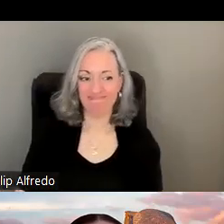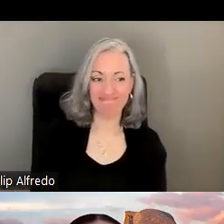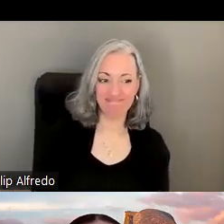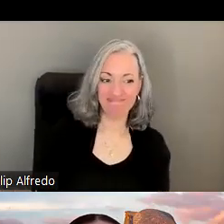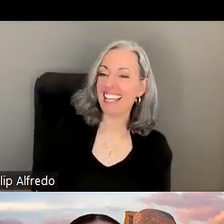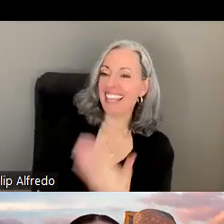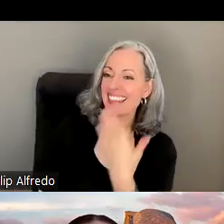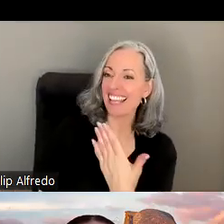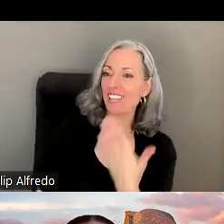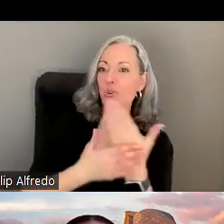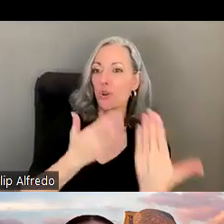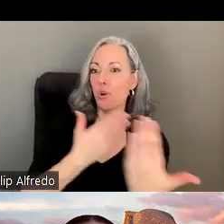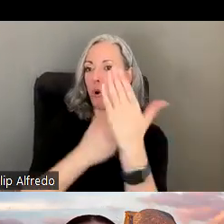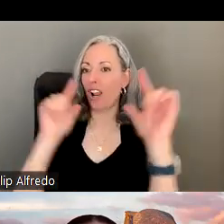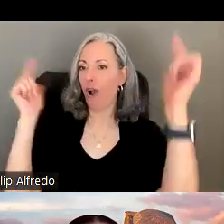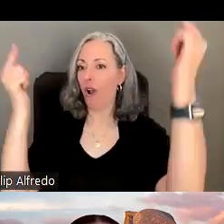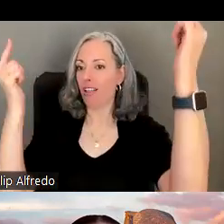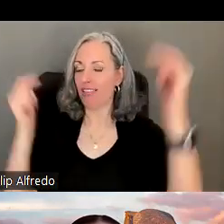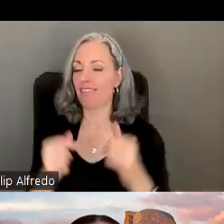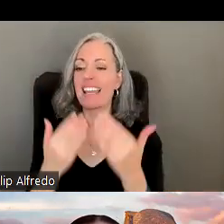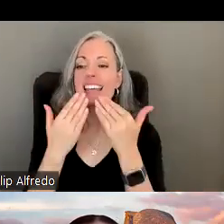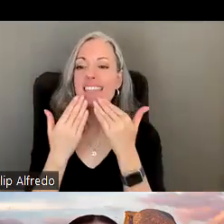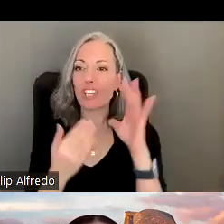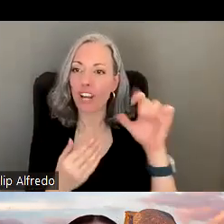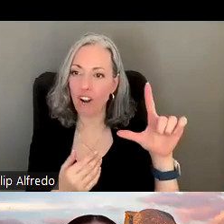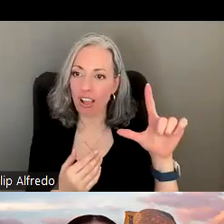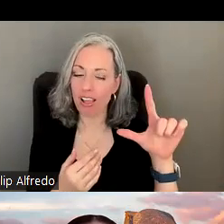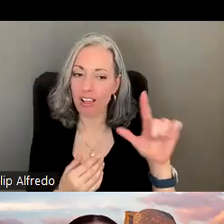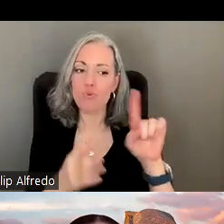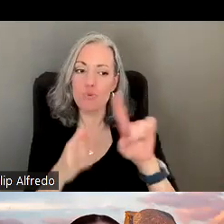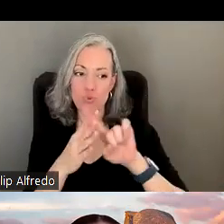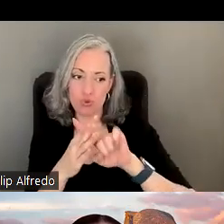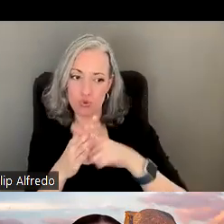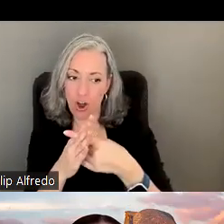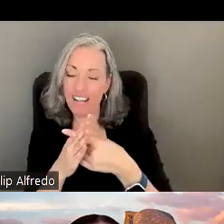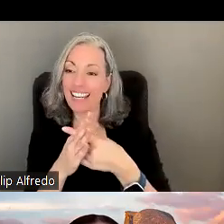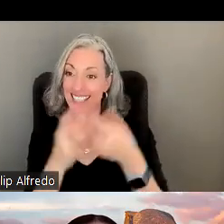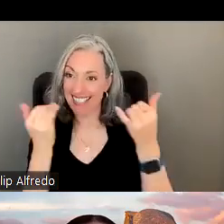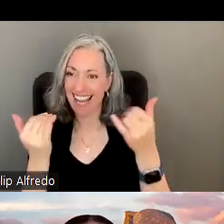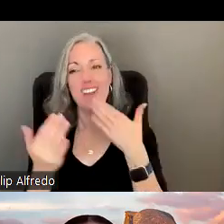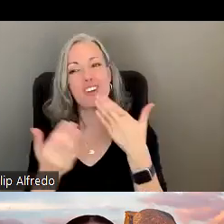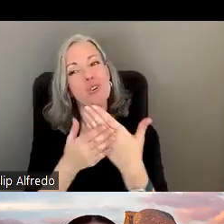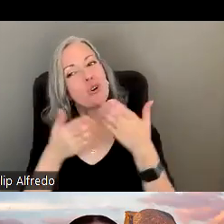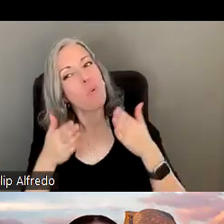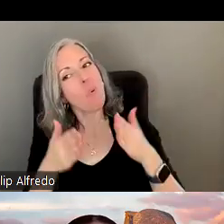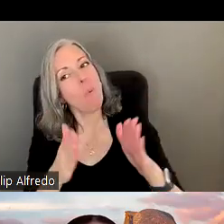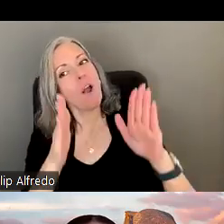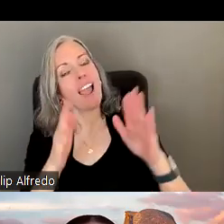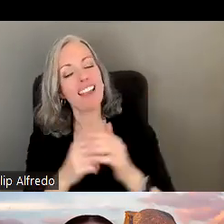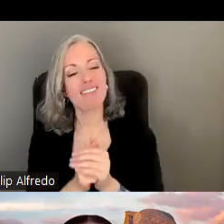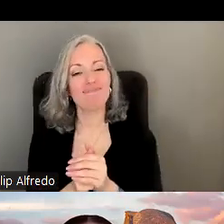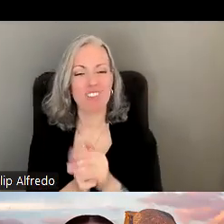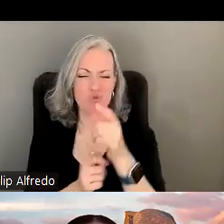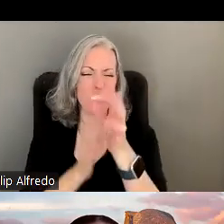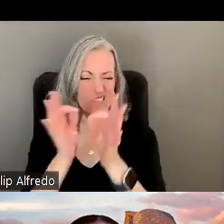Thank you and good morning, everyone. I want to thank you, Carol, for just starting us off in a good way and laying out all those logistics.